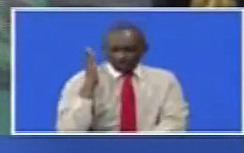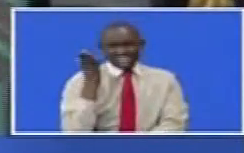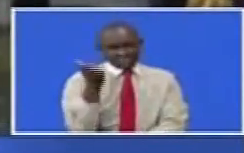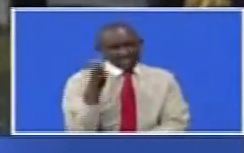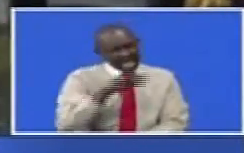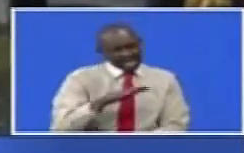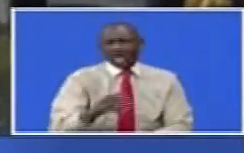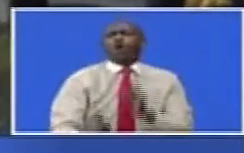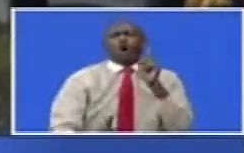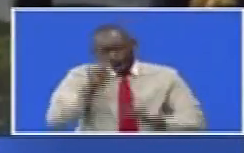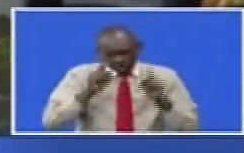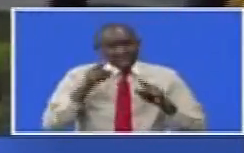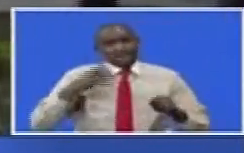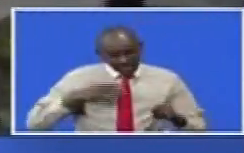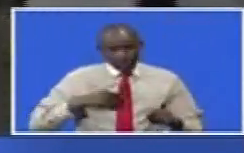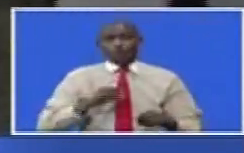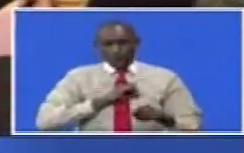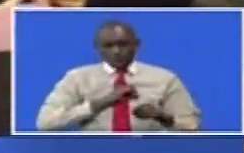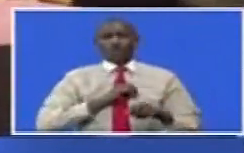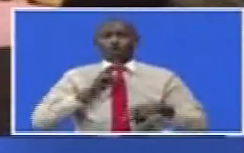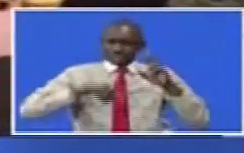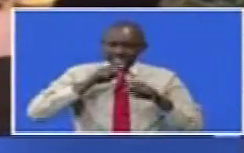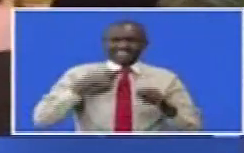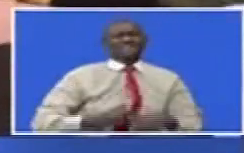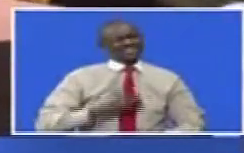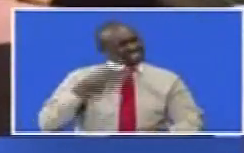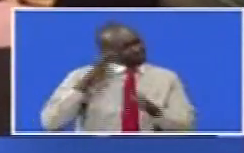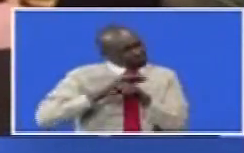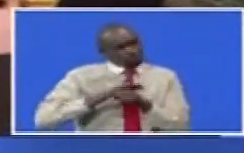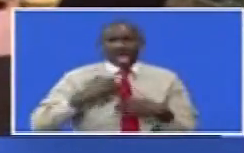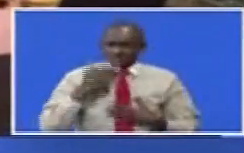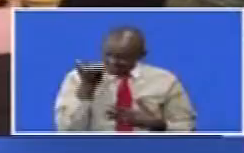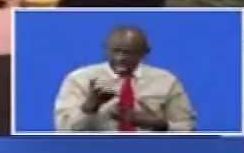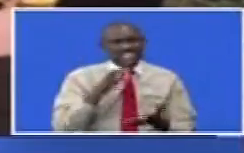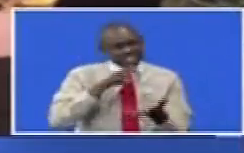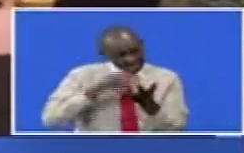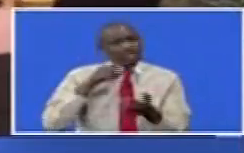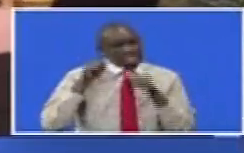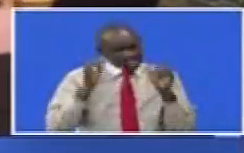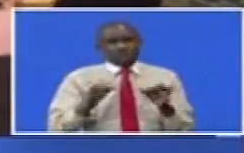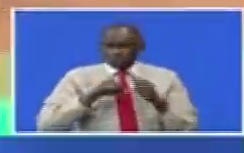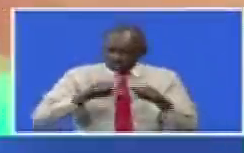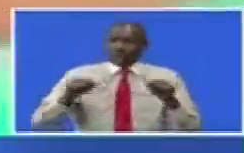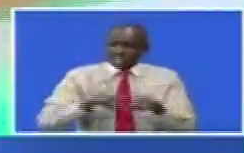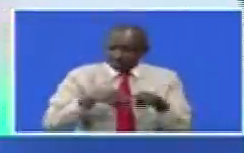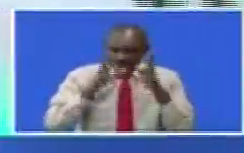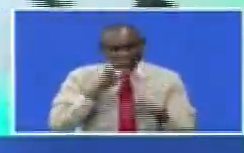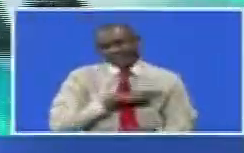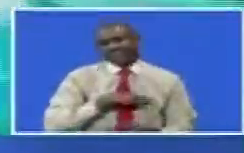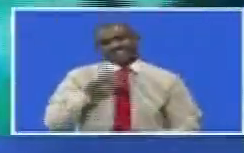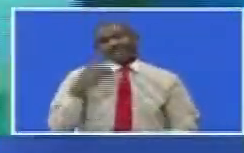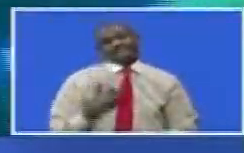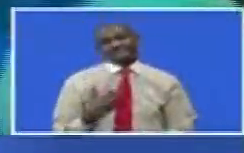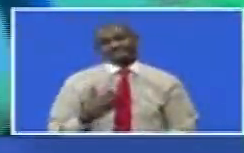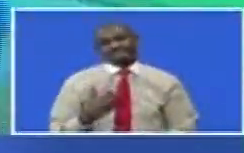are well in order. Hoteliers are happy with high number of guests and can only wish the situation continues every day.